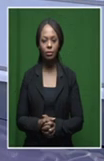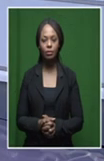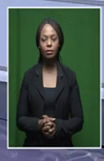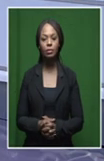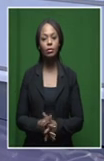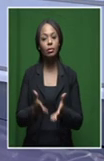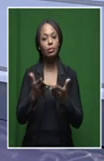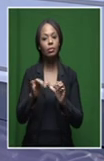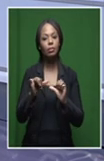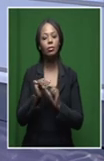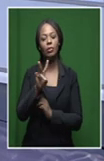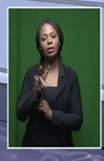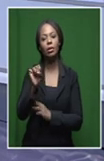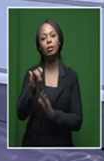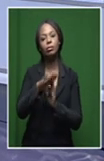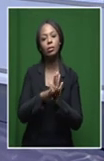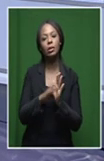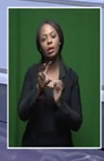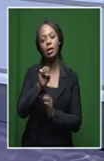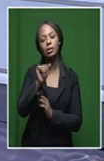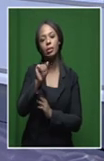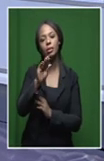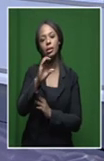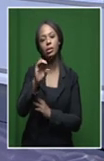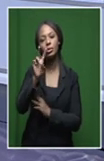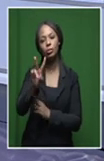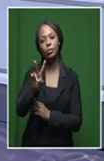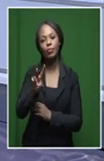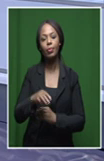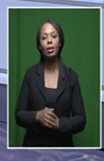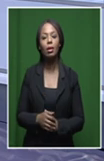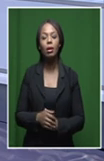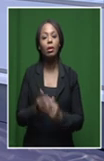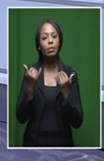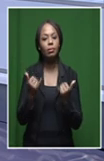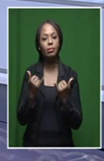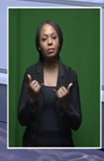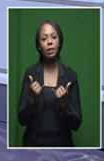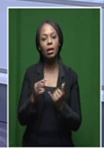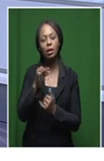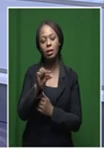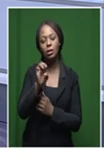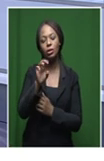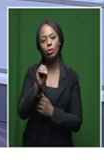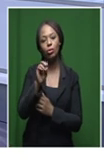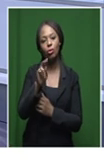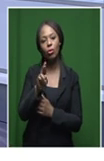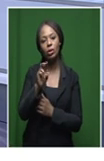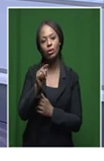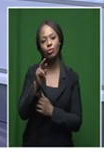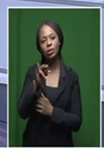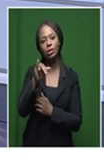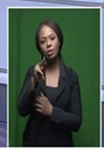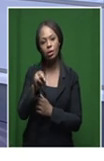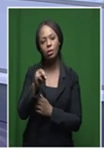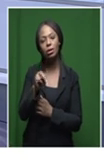Welcome back. This is Vital Signs on SABC2. We're talking about geriatricians, right? Not necessarily geriatricians, but we have a geriatrician